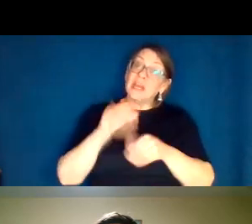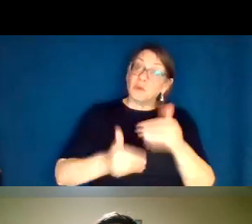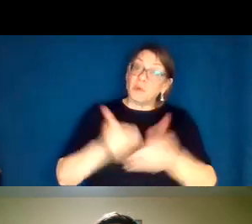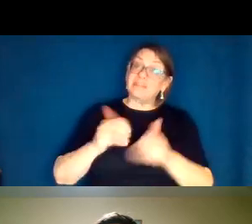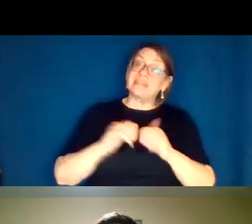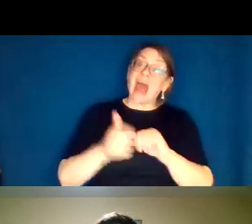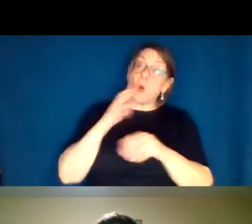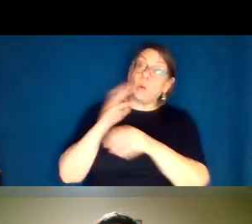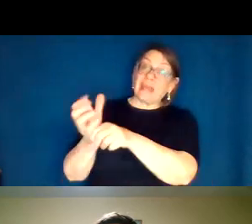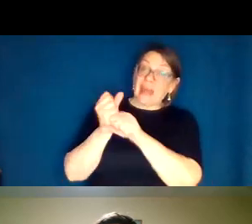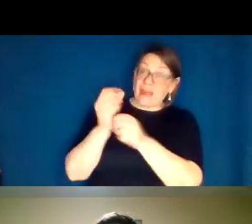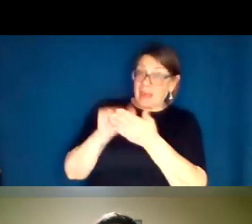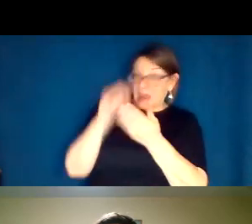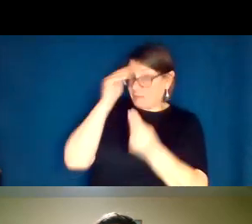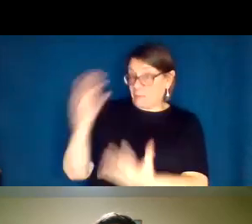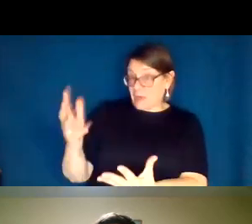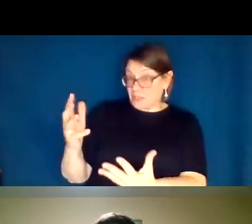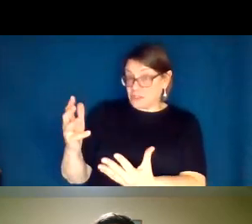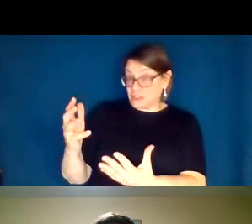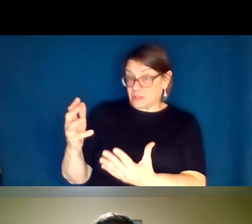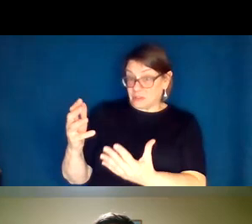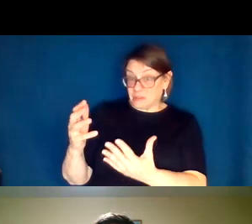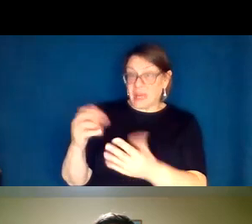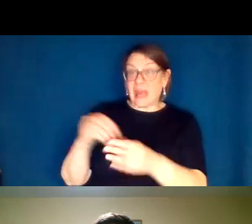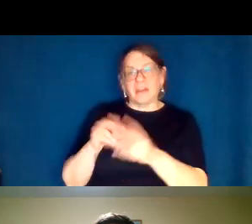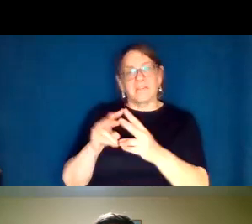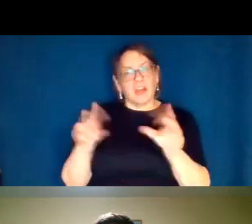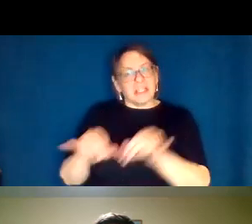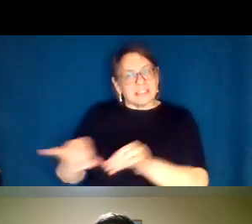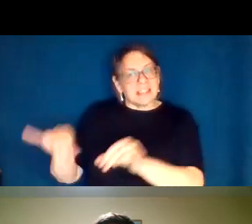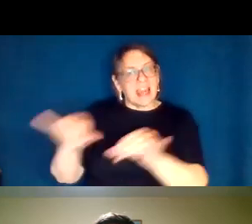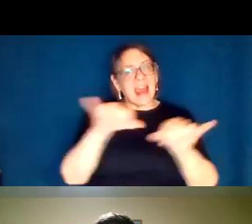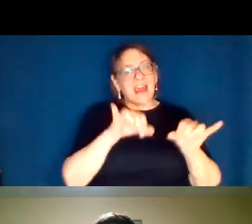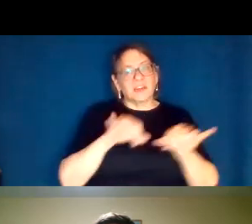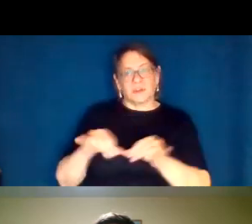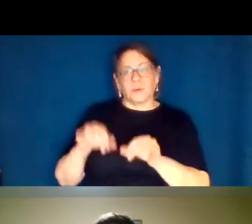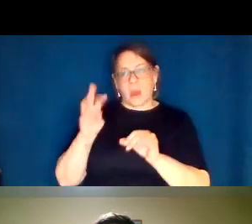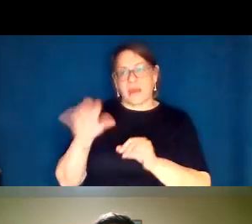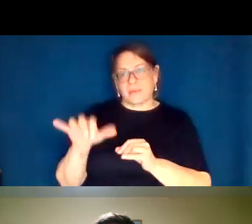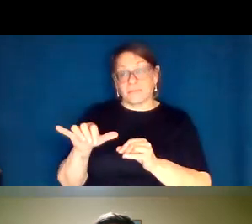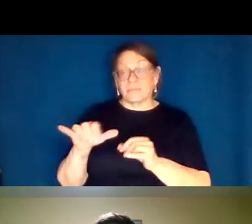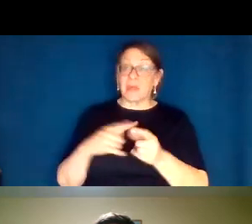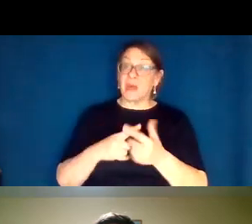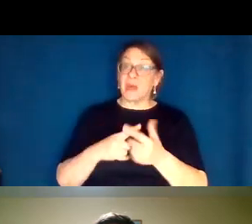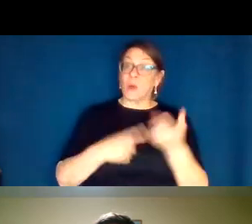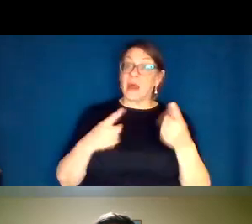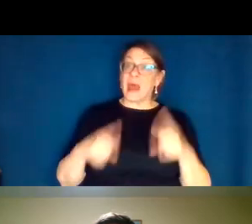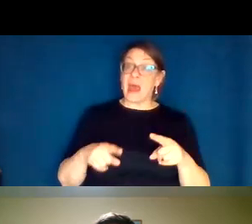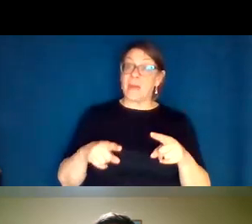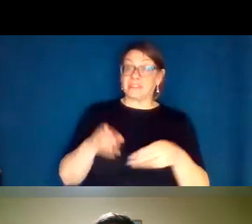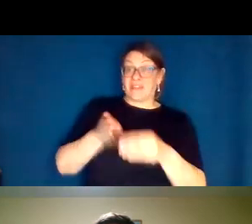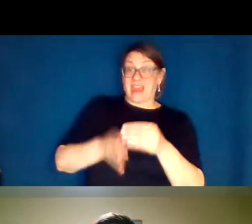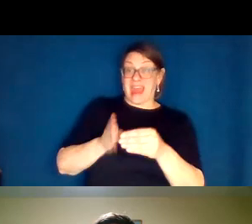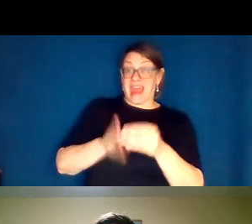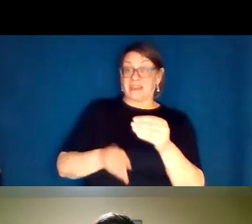standing basis and efficiently and in a standardized way, integrating it in. And then what you have at the end of that product is what we